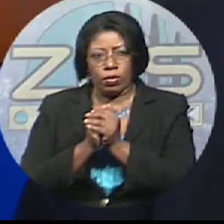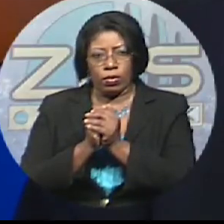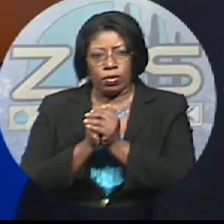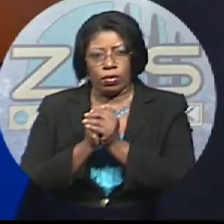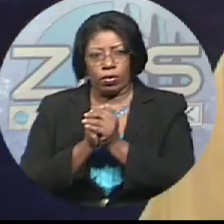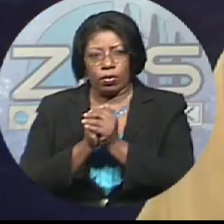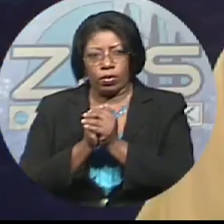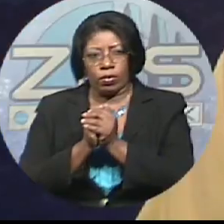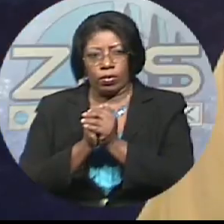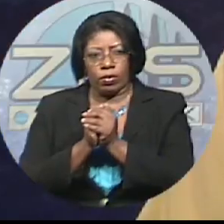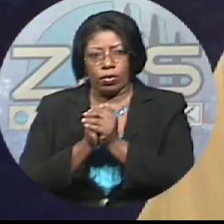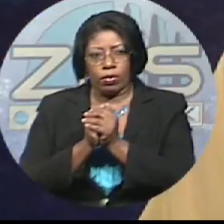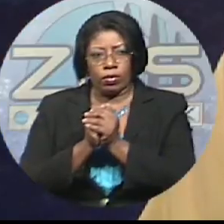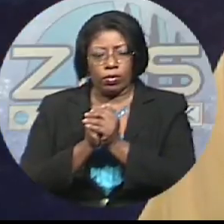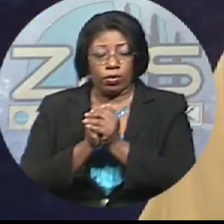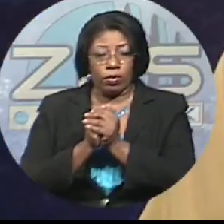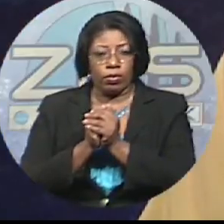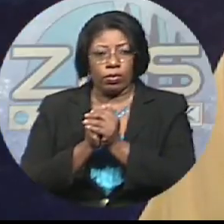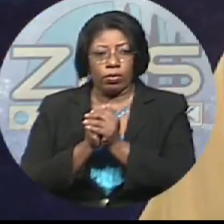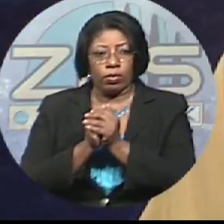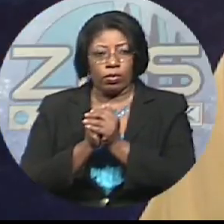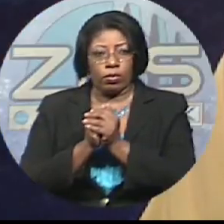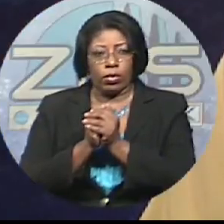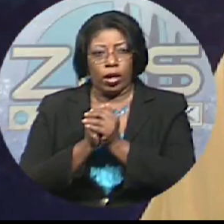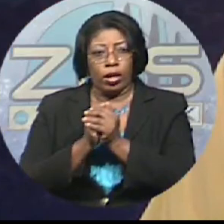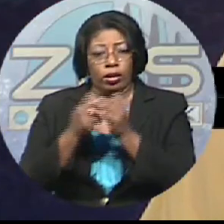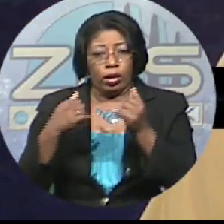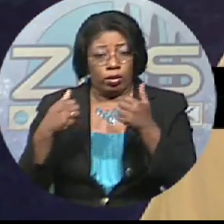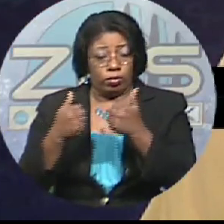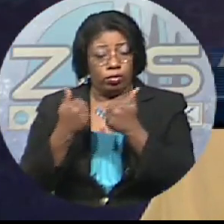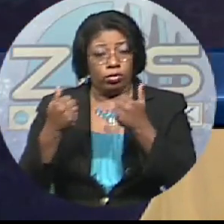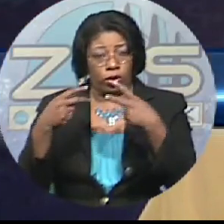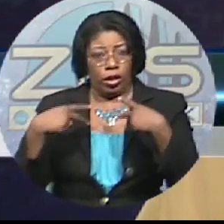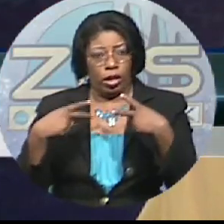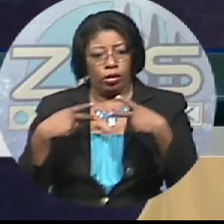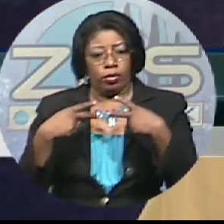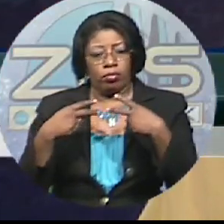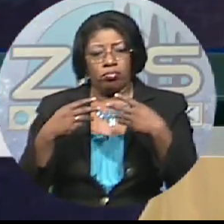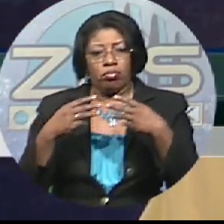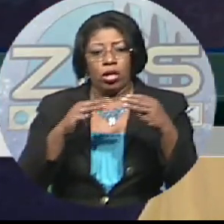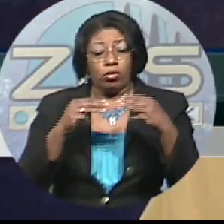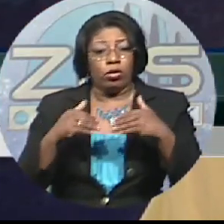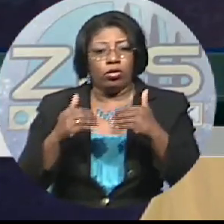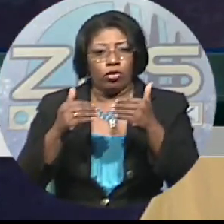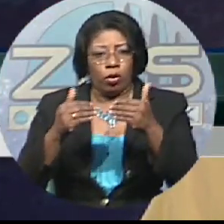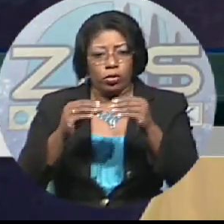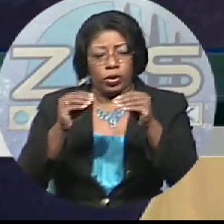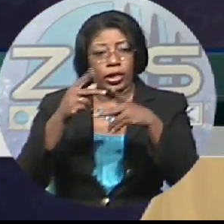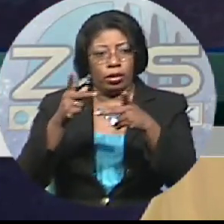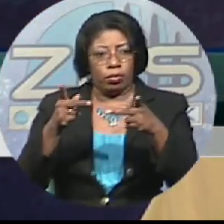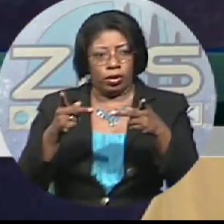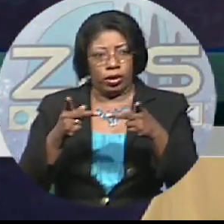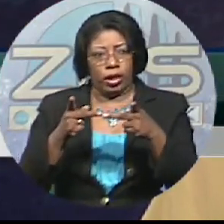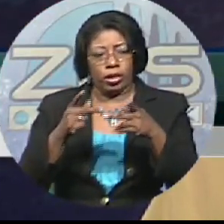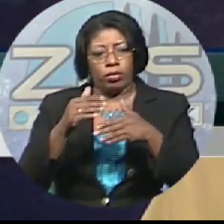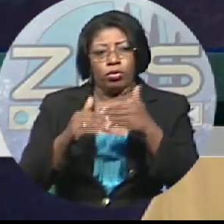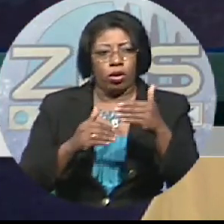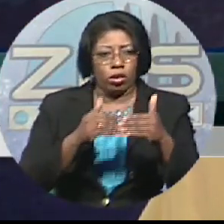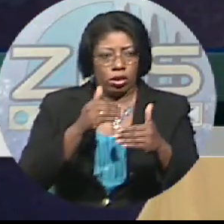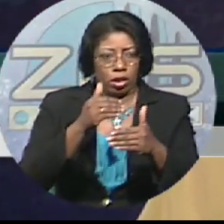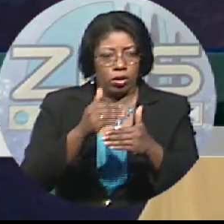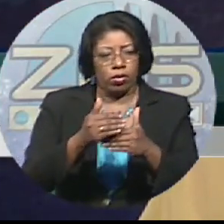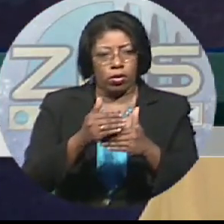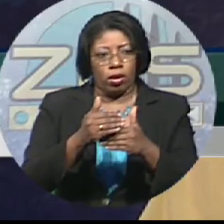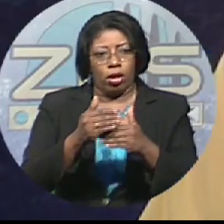the Institute. The biggest challenges that we're going to have going forward is really putting in place a formal process and